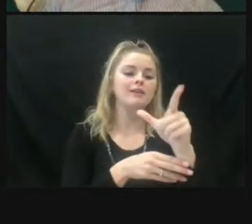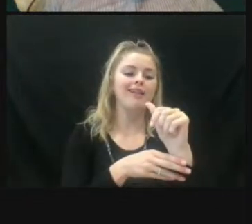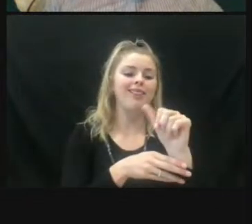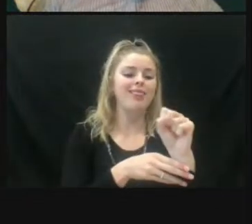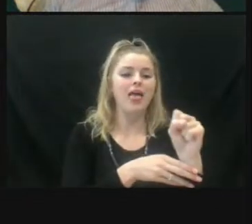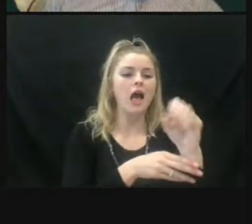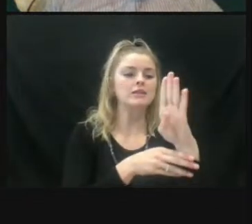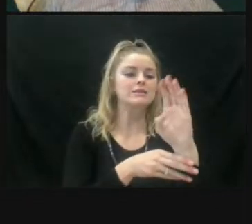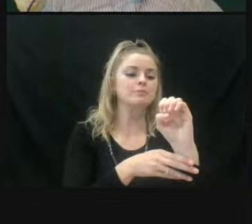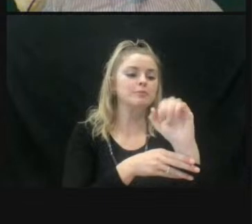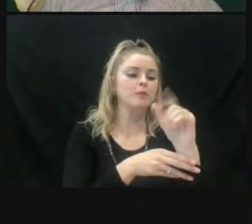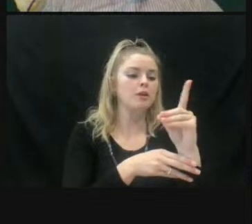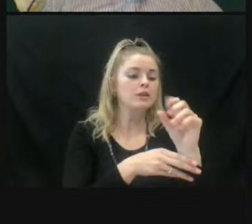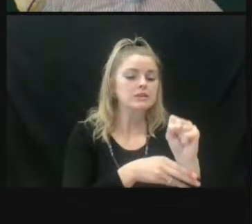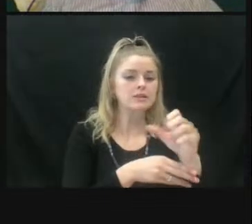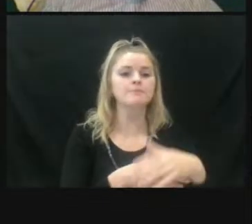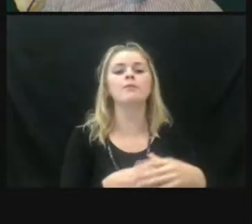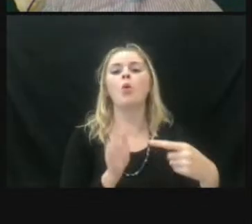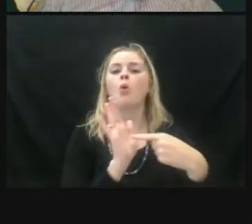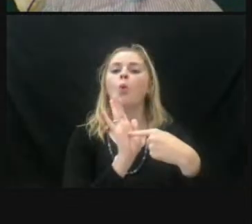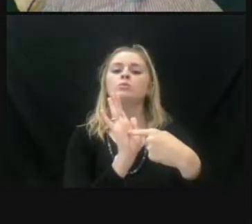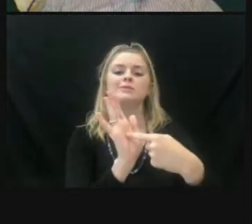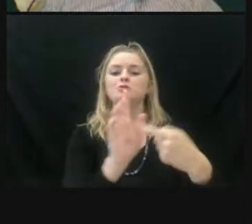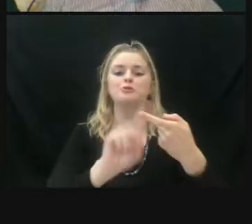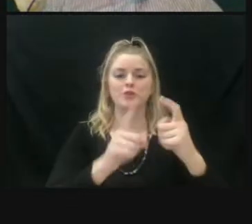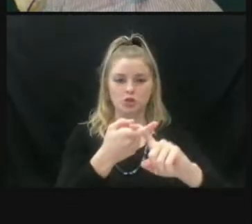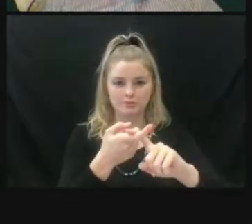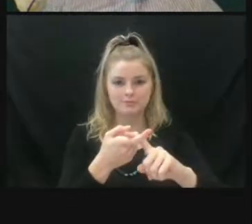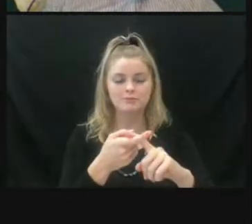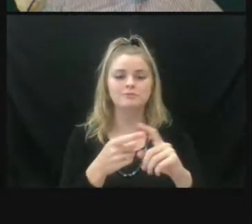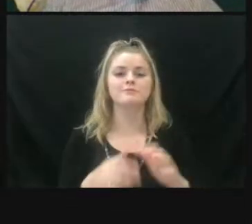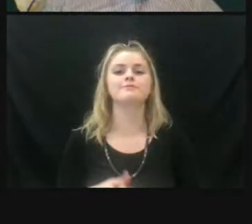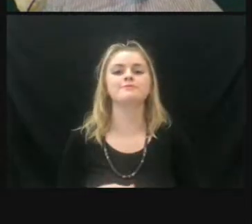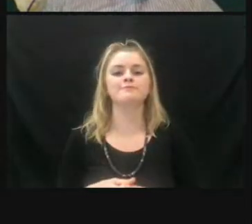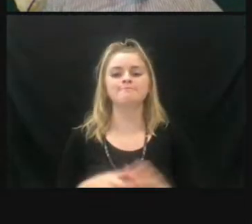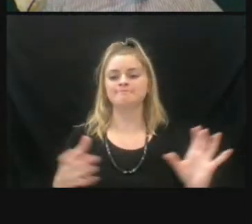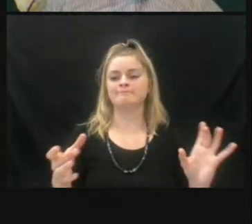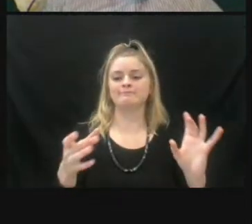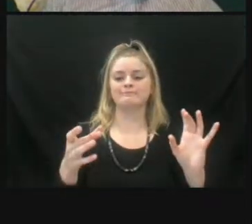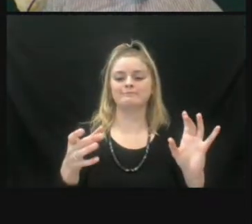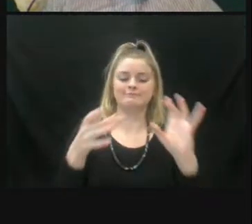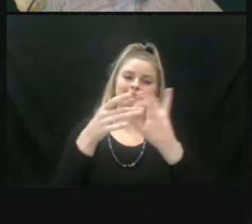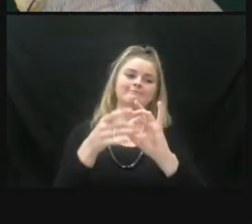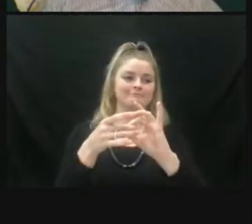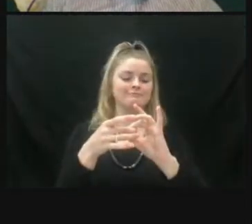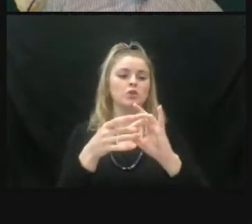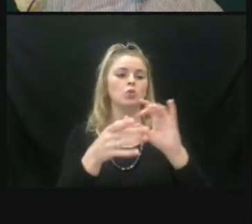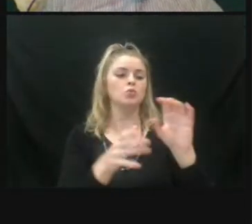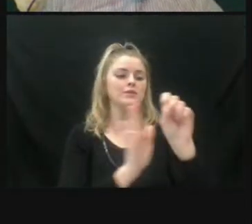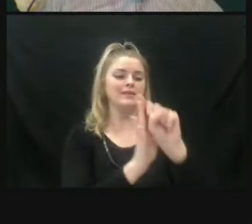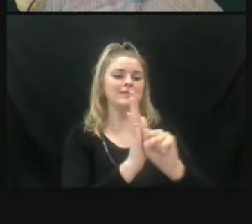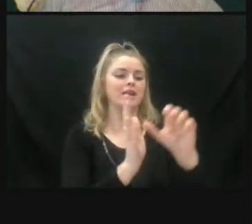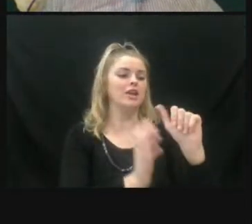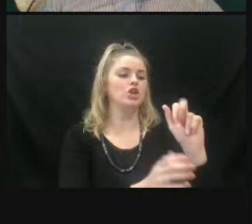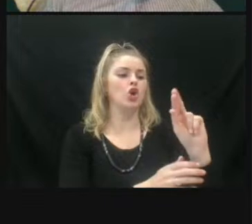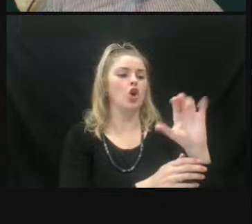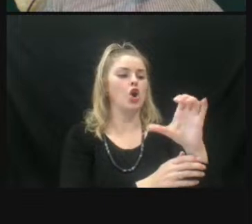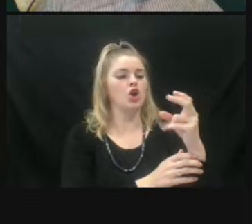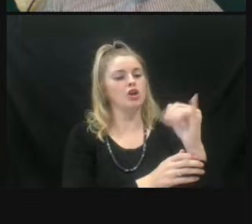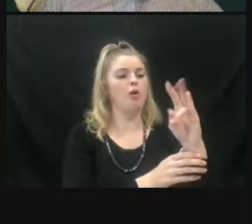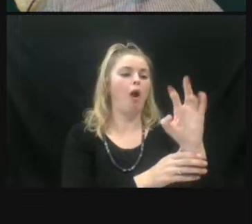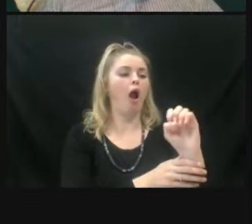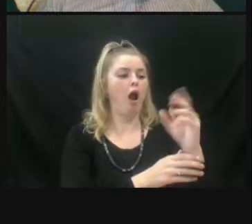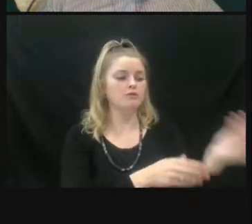These necklaces were to symbolize friendship with the state archives and tribal communities and their participants. To be